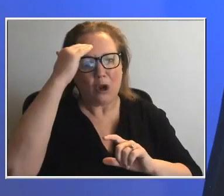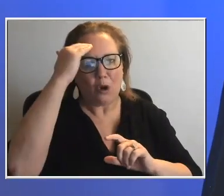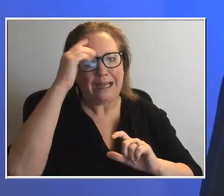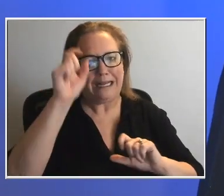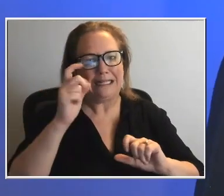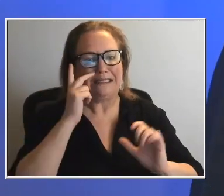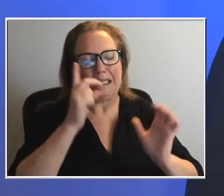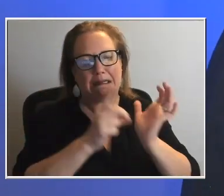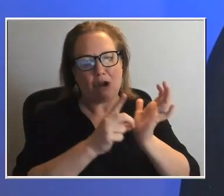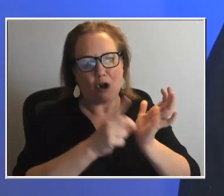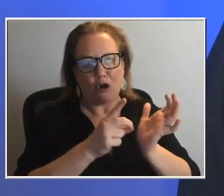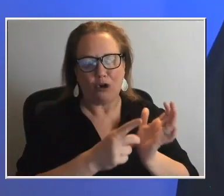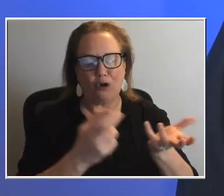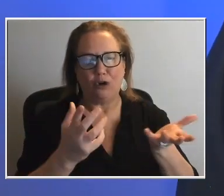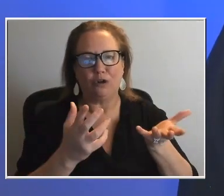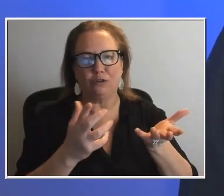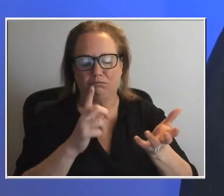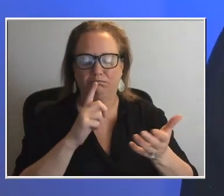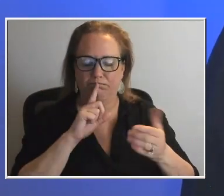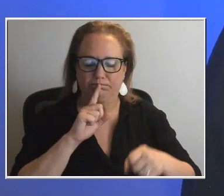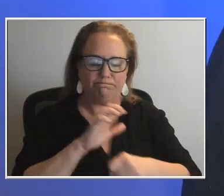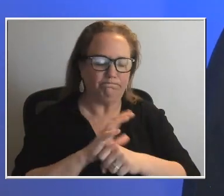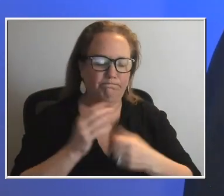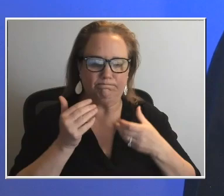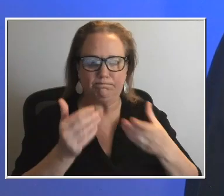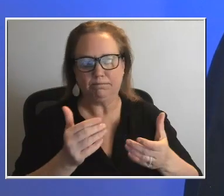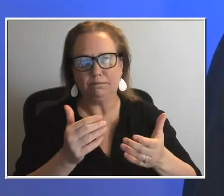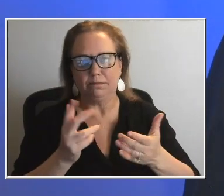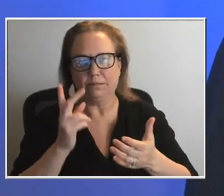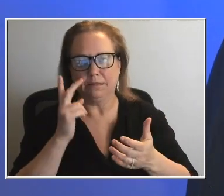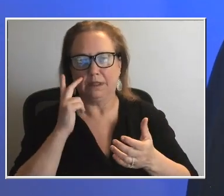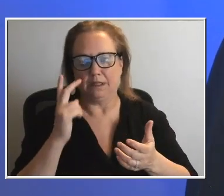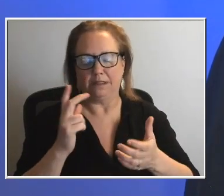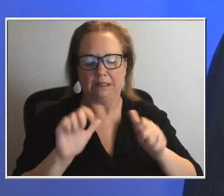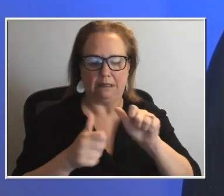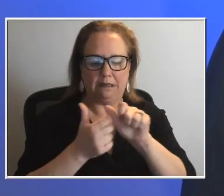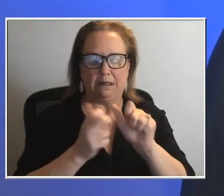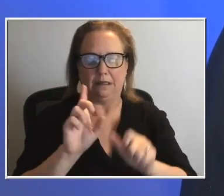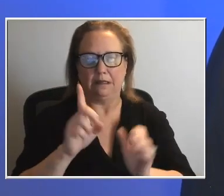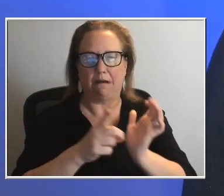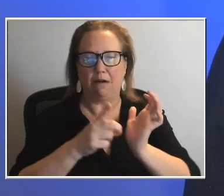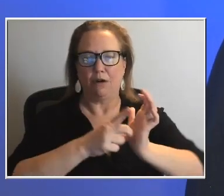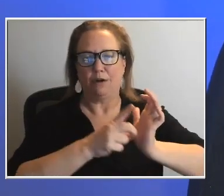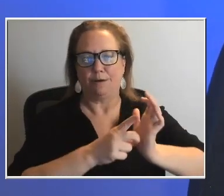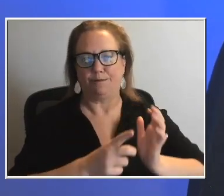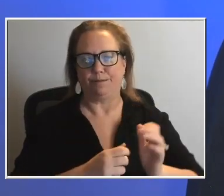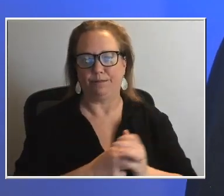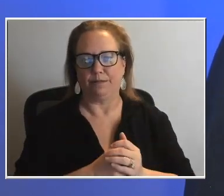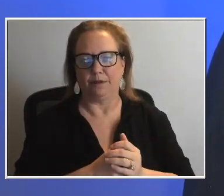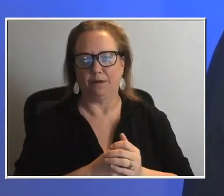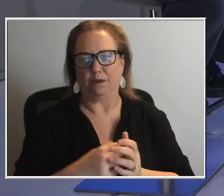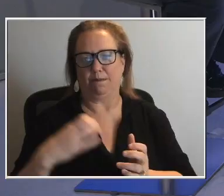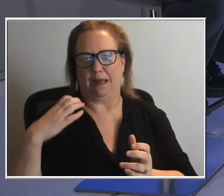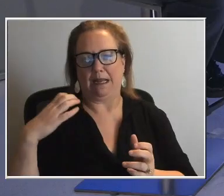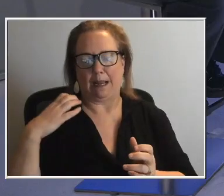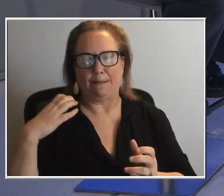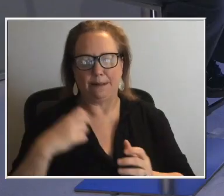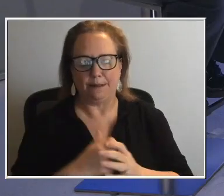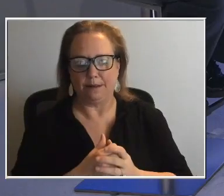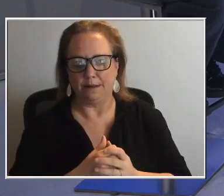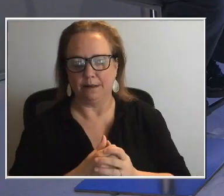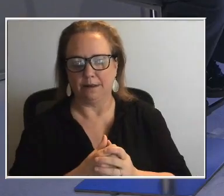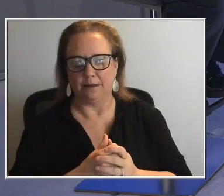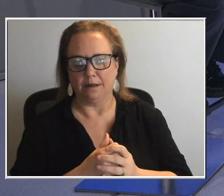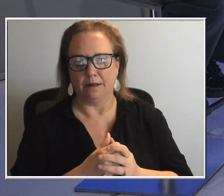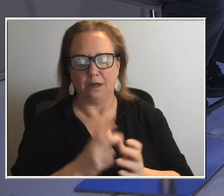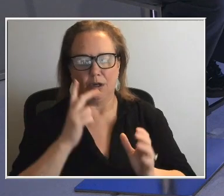anyway, so I committed to, you know, following up and following through with what my captain had asked me to do. And you shared some photos. I want